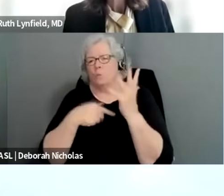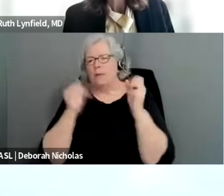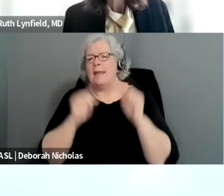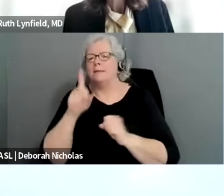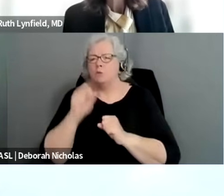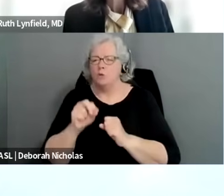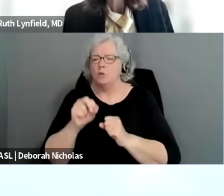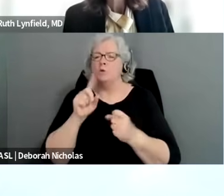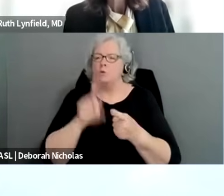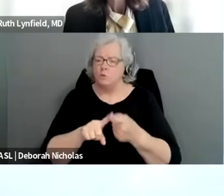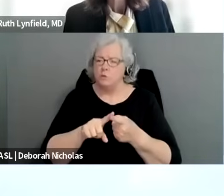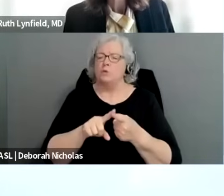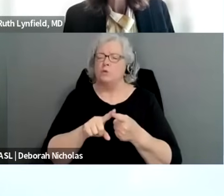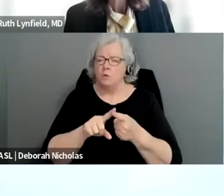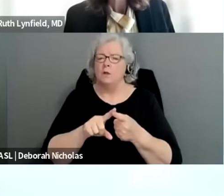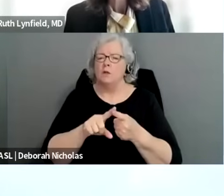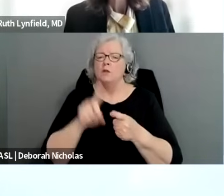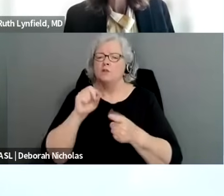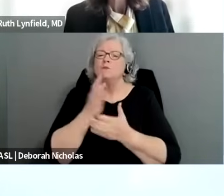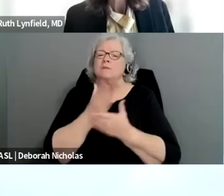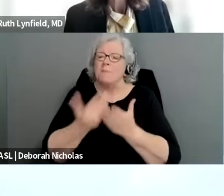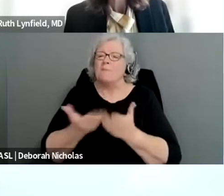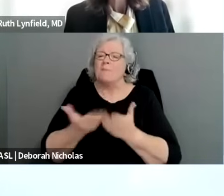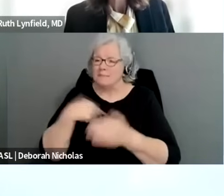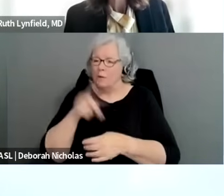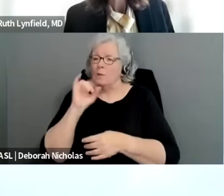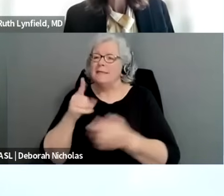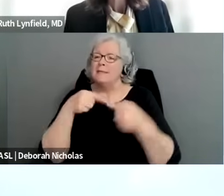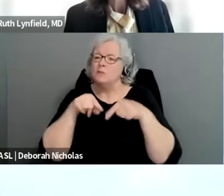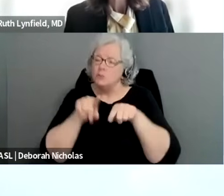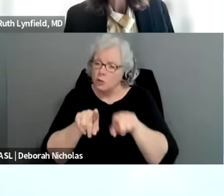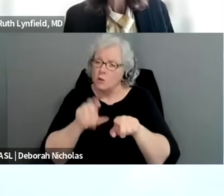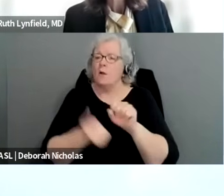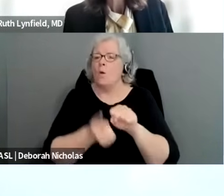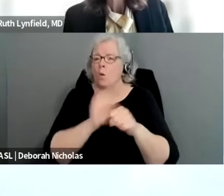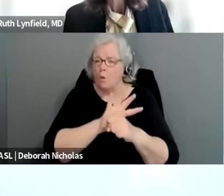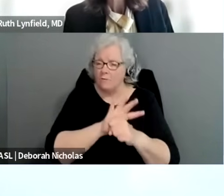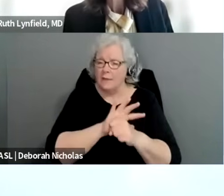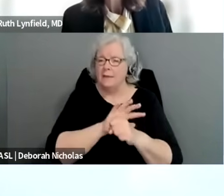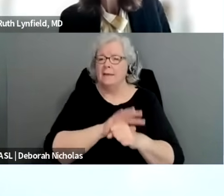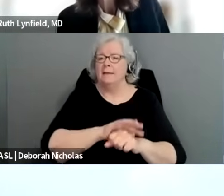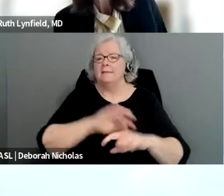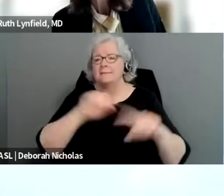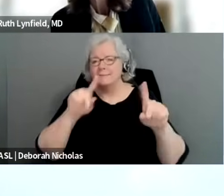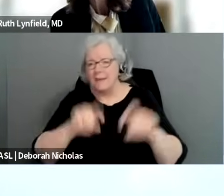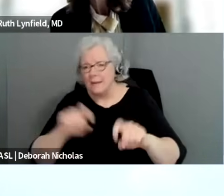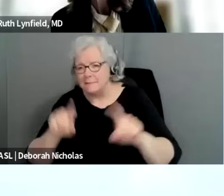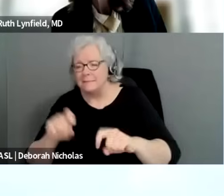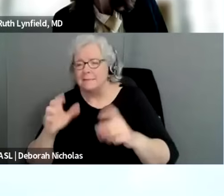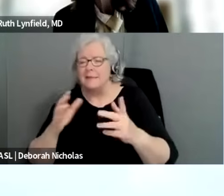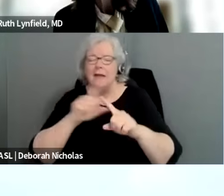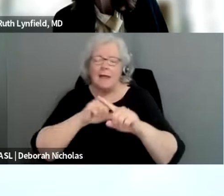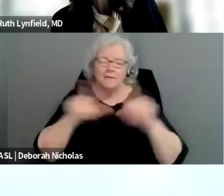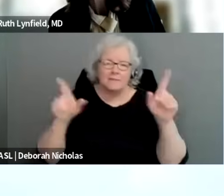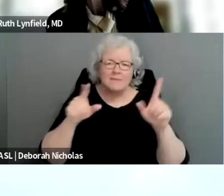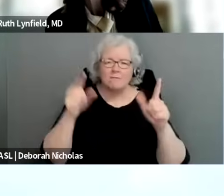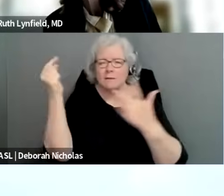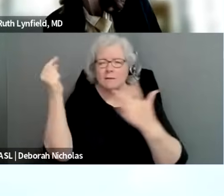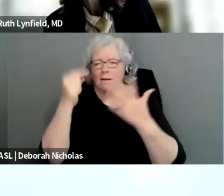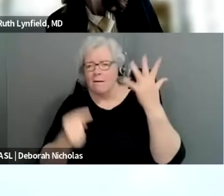some of the things that we did during COVID, test to treat, a lot of different tools, a lot of different lessons learned that we can employ.